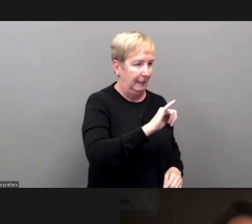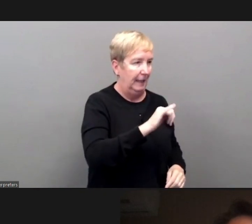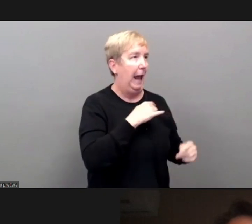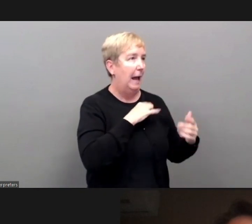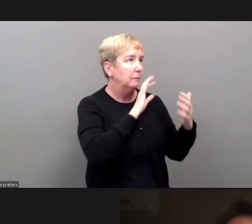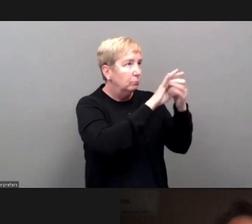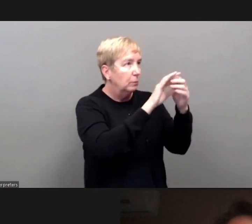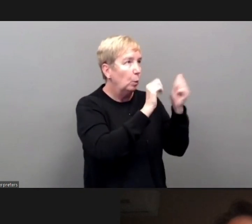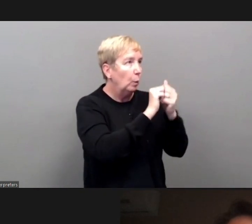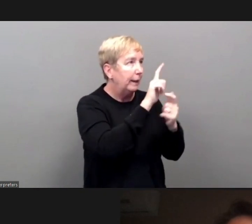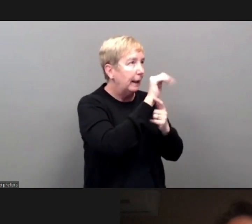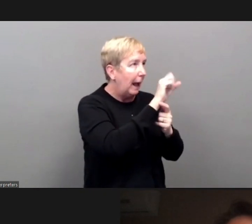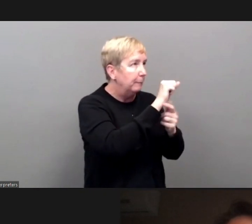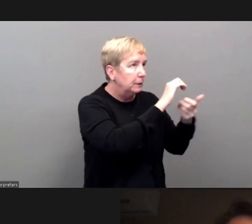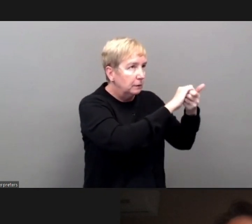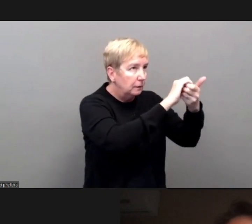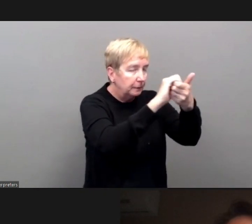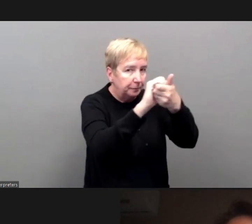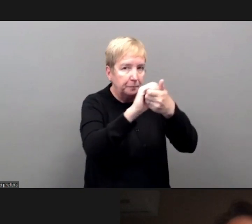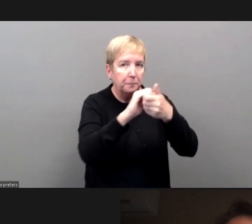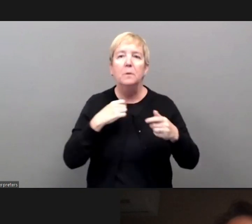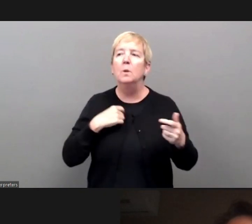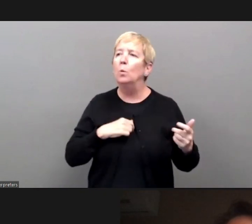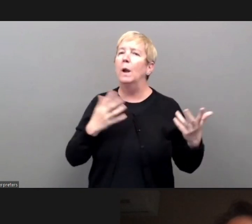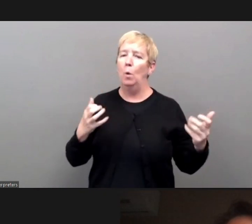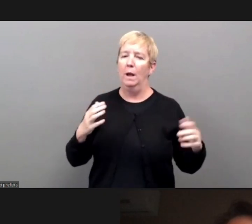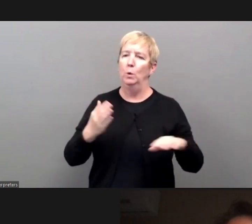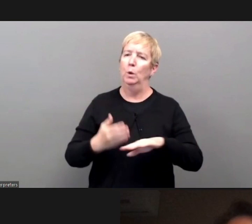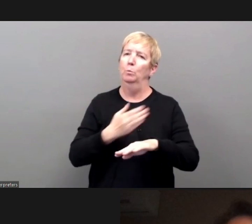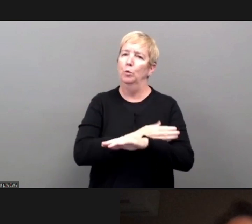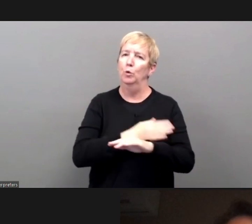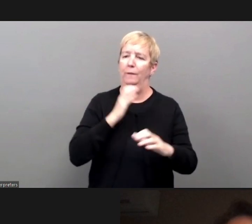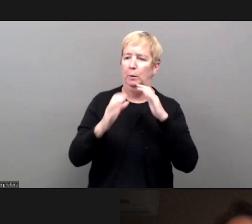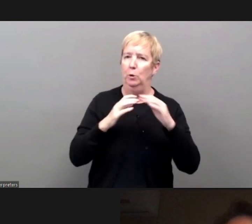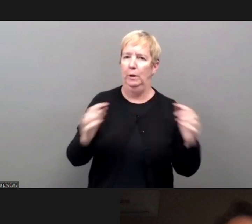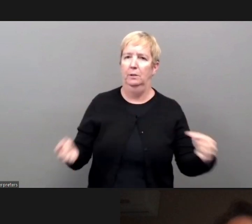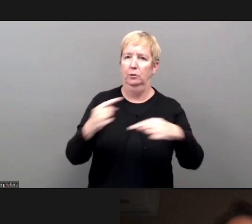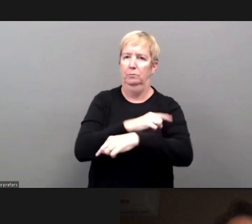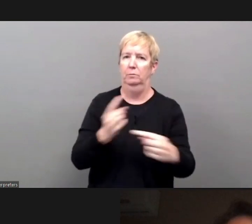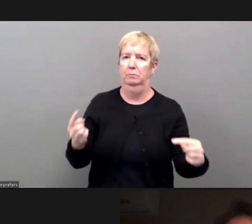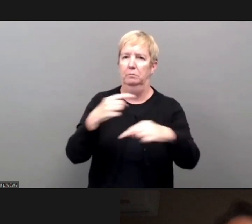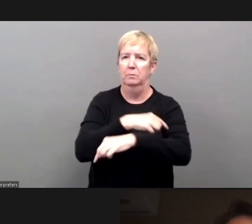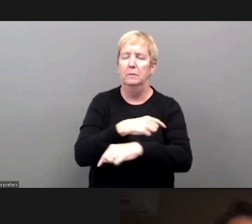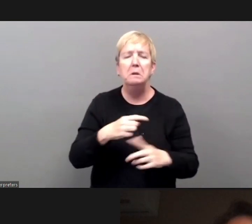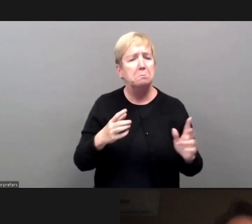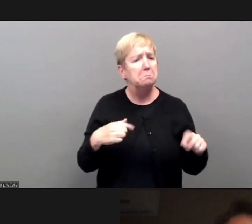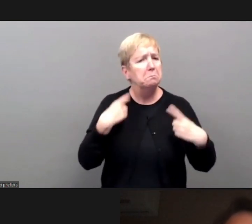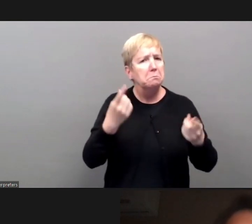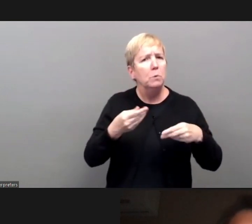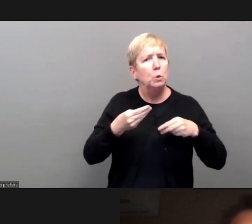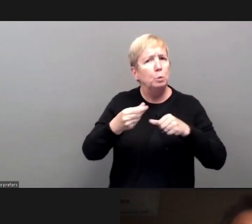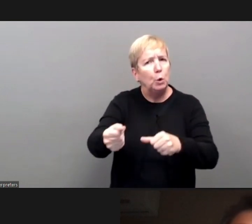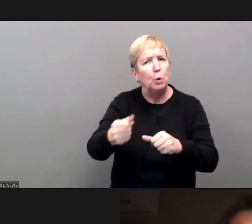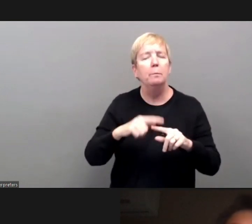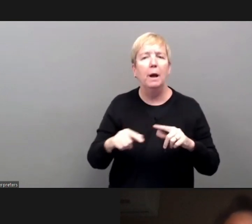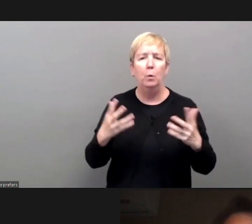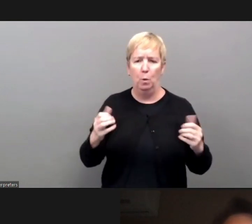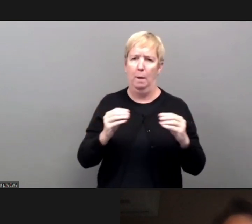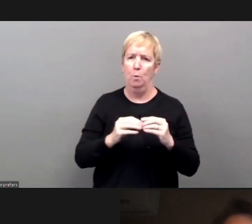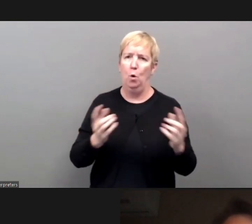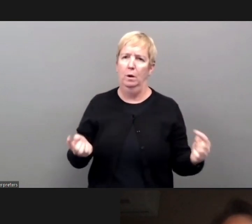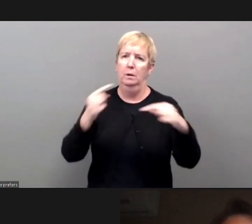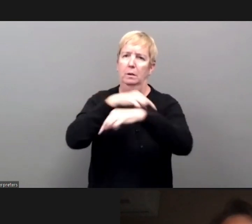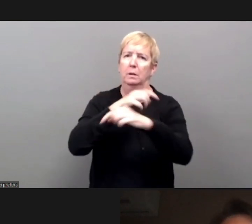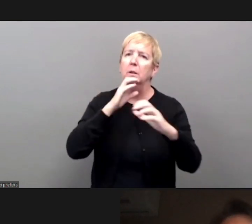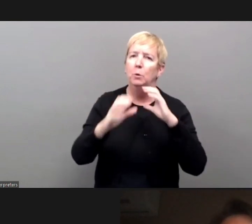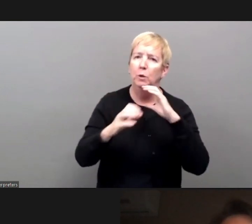laboratories. And so we're just trying to improve that communication. All in all, things have worked smoothly, lots of cooperation. PED relies